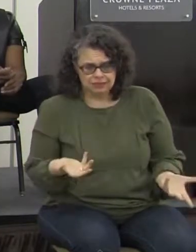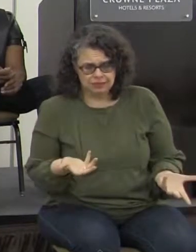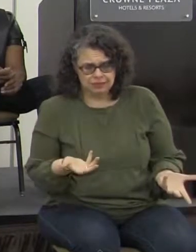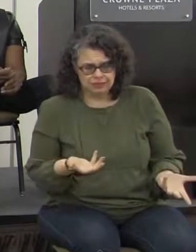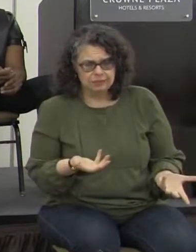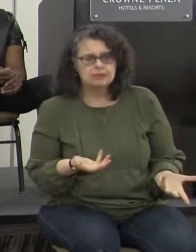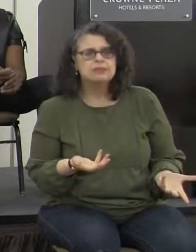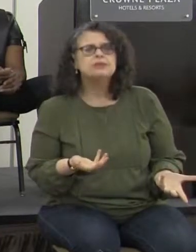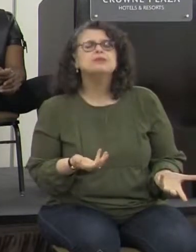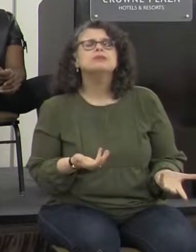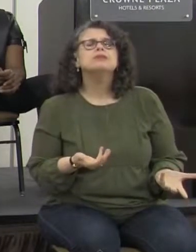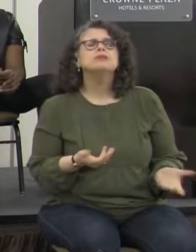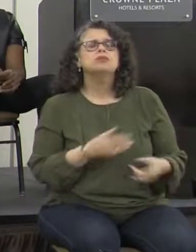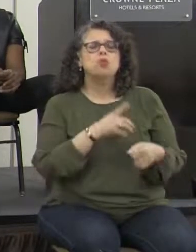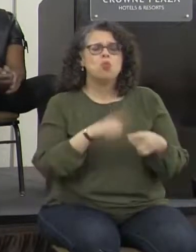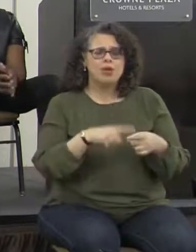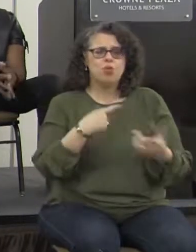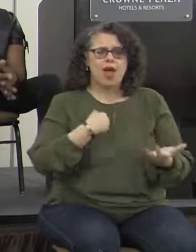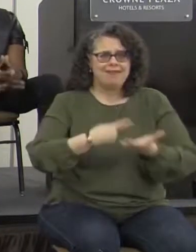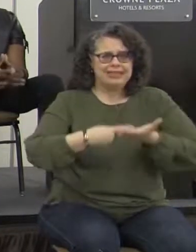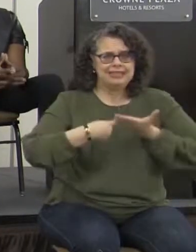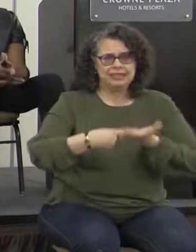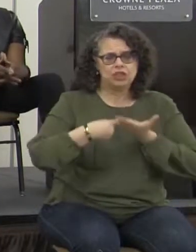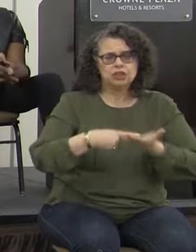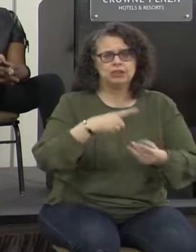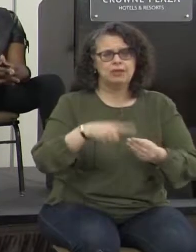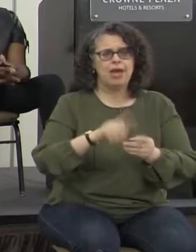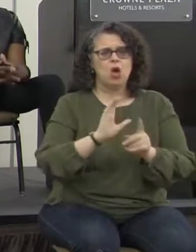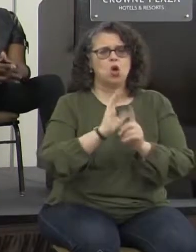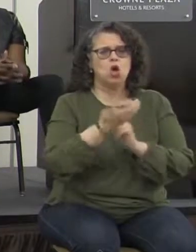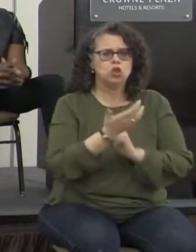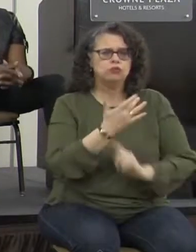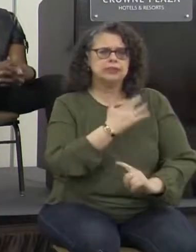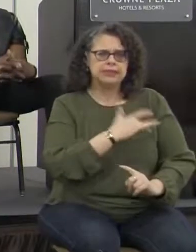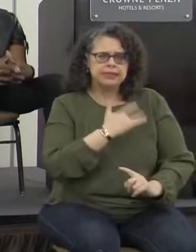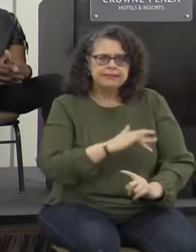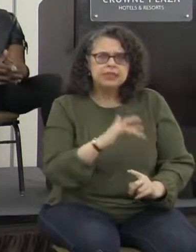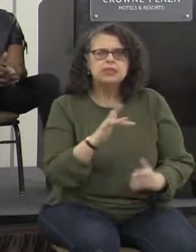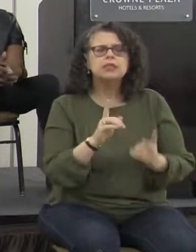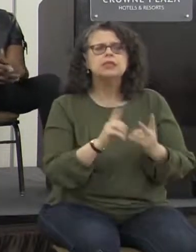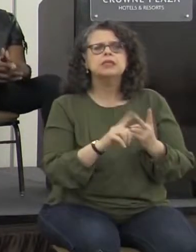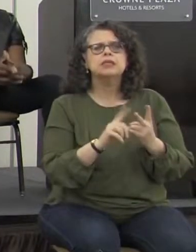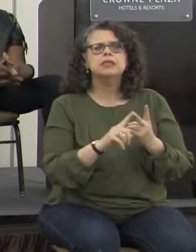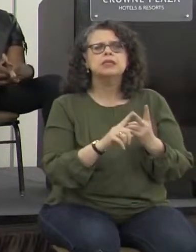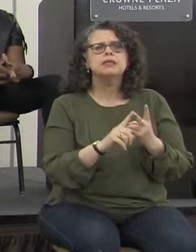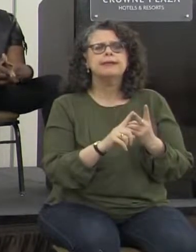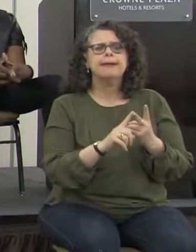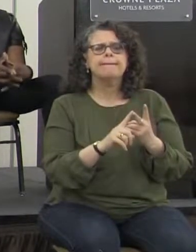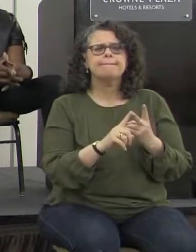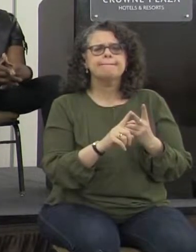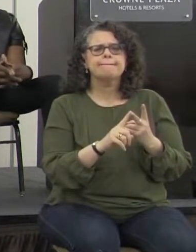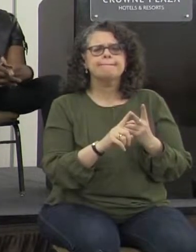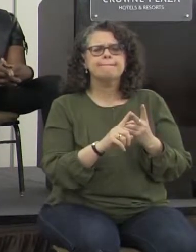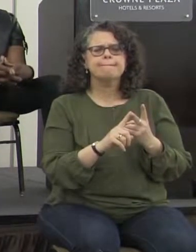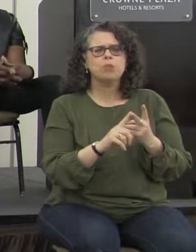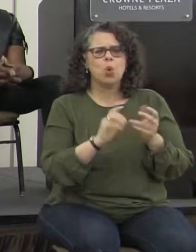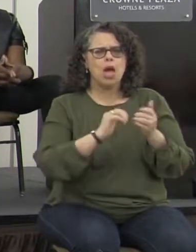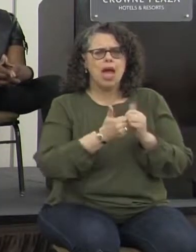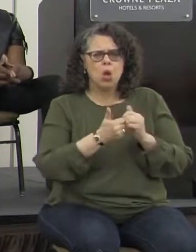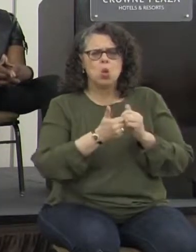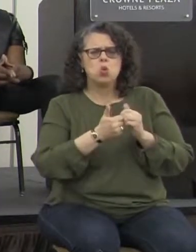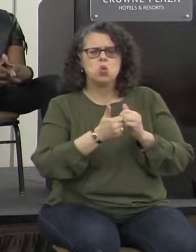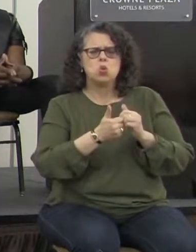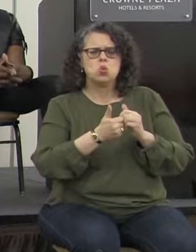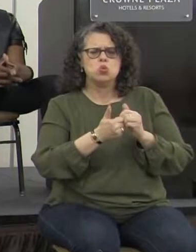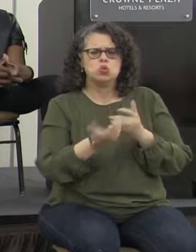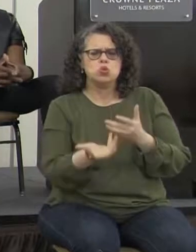you are doing those discussions on cultural sensitivity or how to integrate